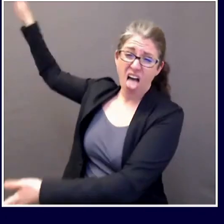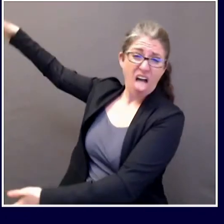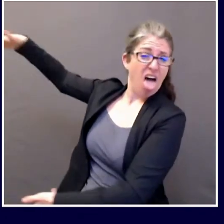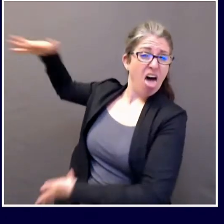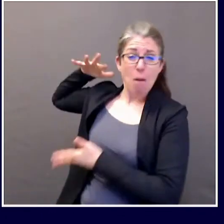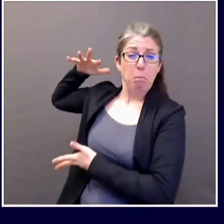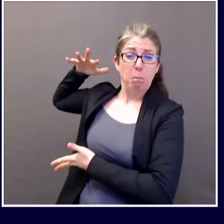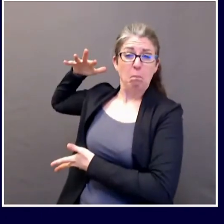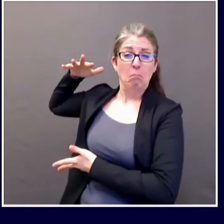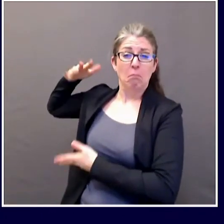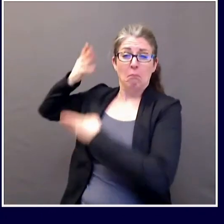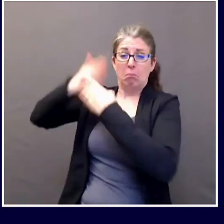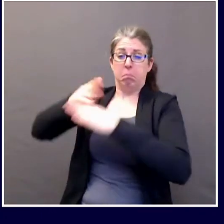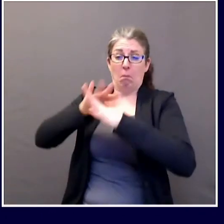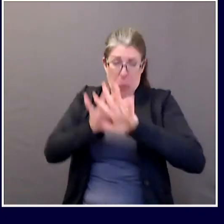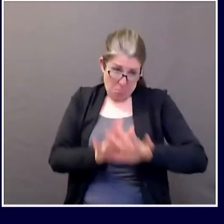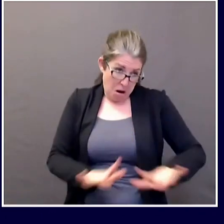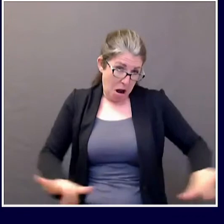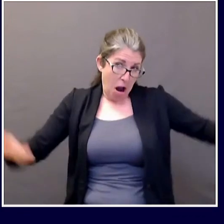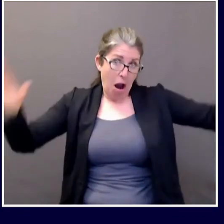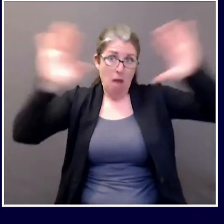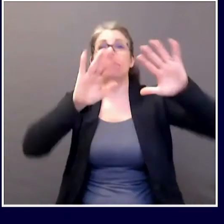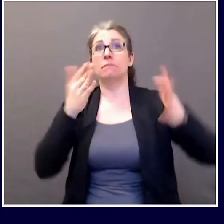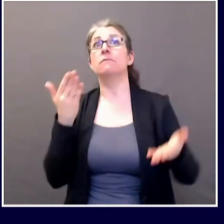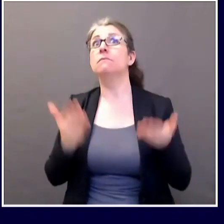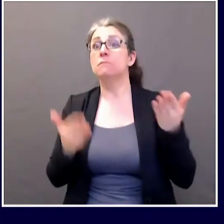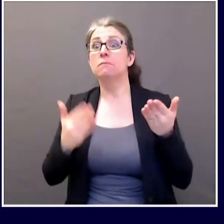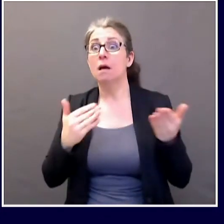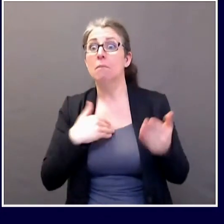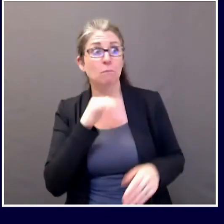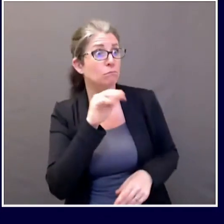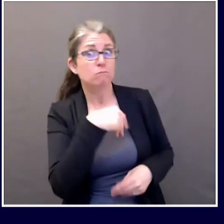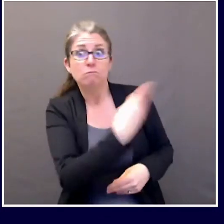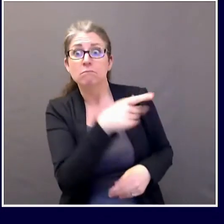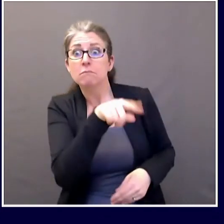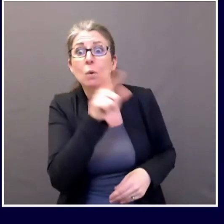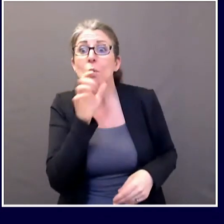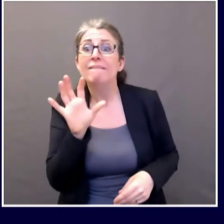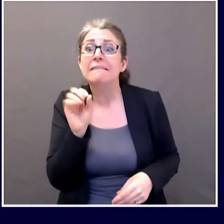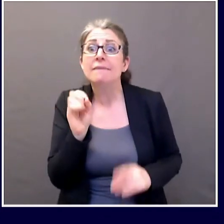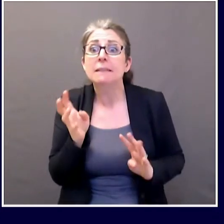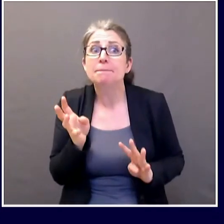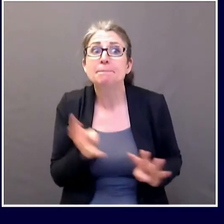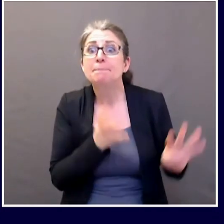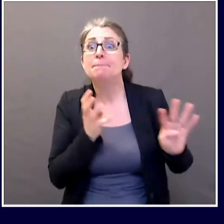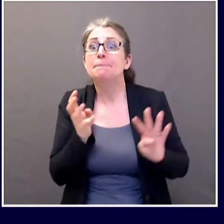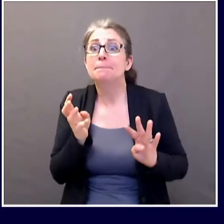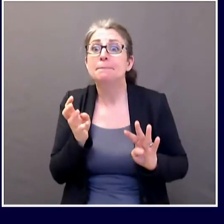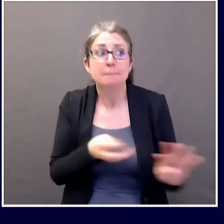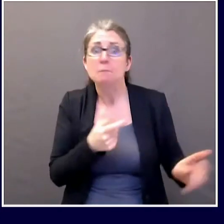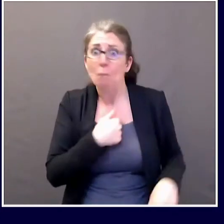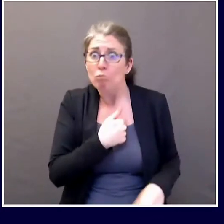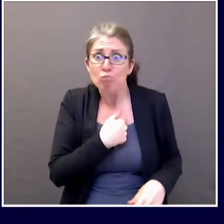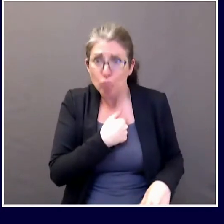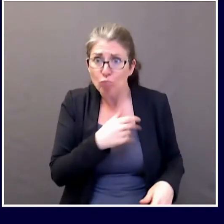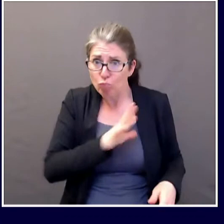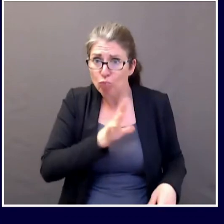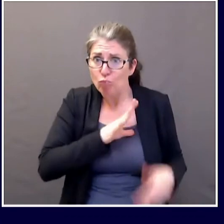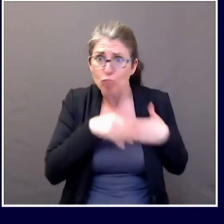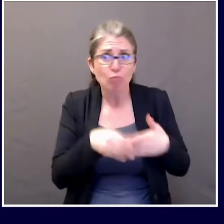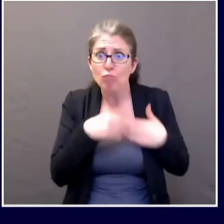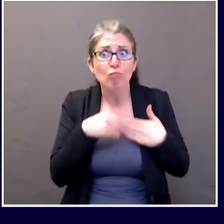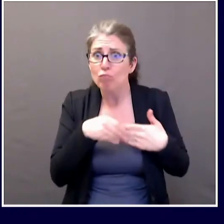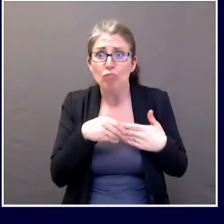when you look at the percentage of folks who have gotten their first shot, the percentage of folks who are able to access vaccine, and our overall throughput.